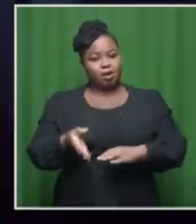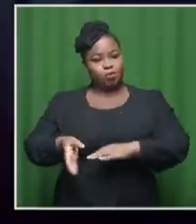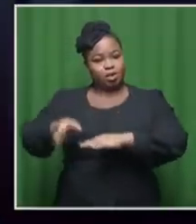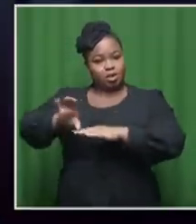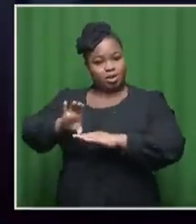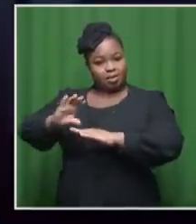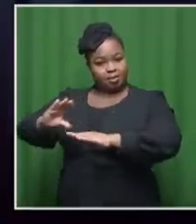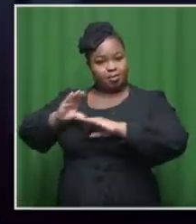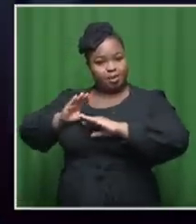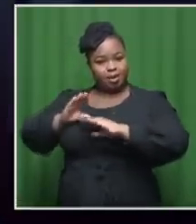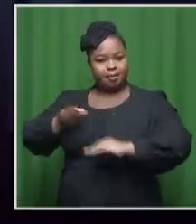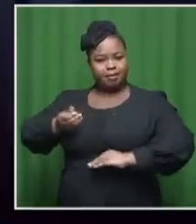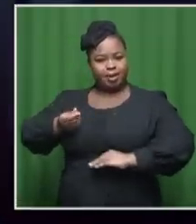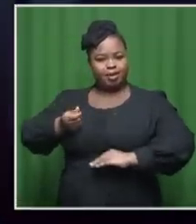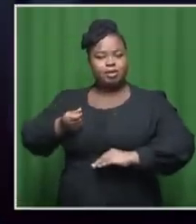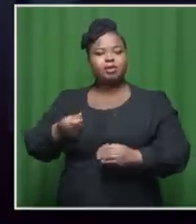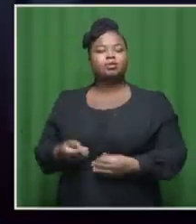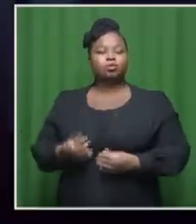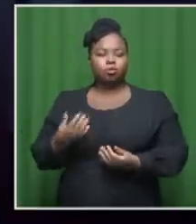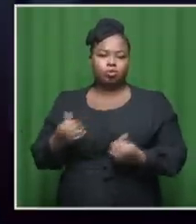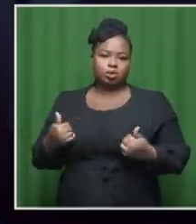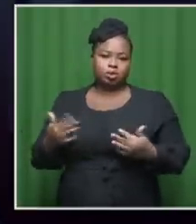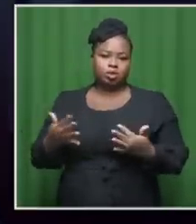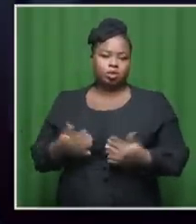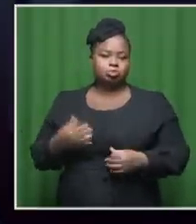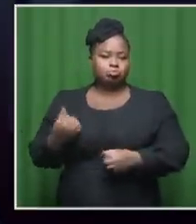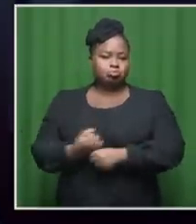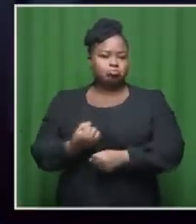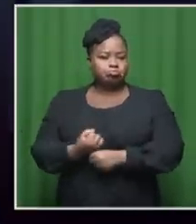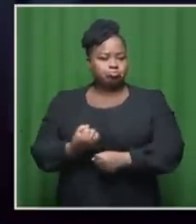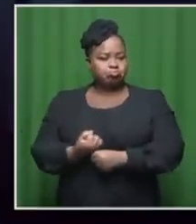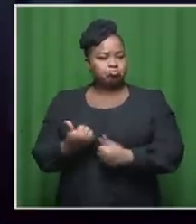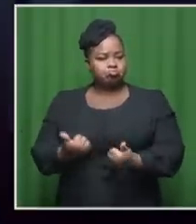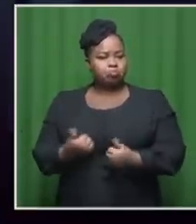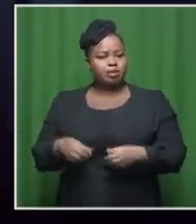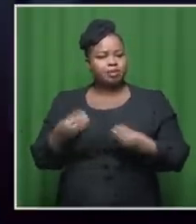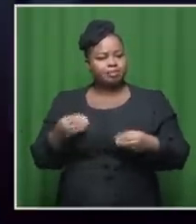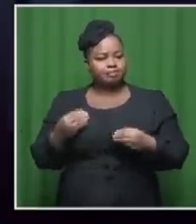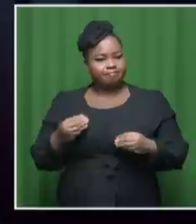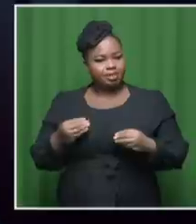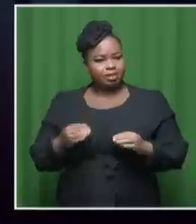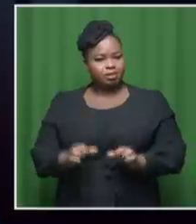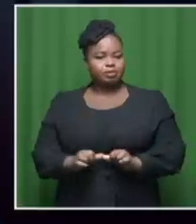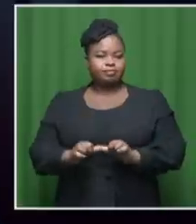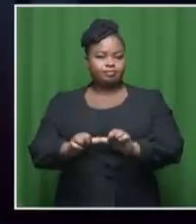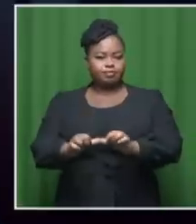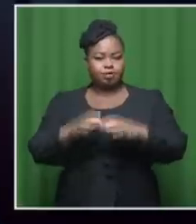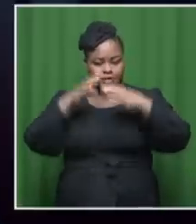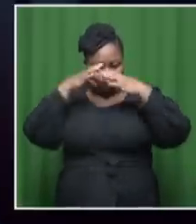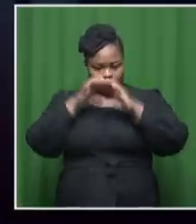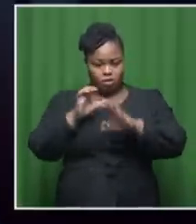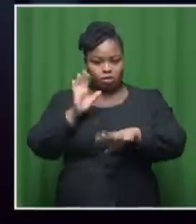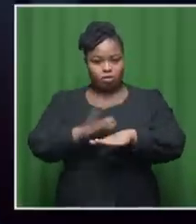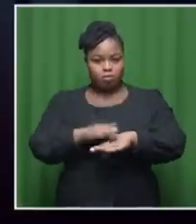restart operations, and we are able to sustain the business and focus on the